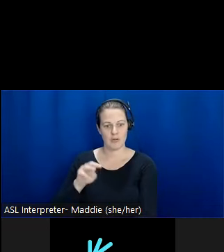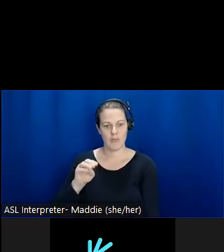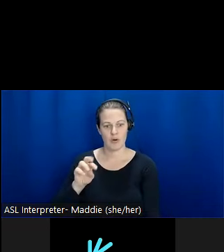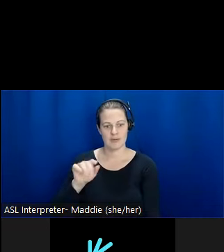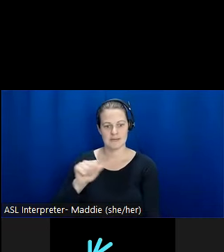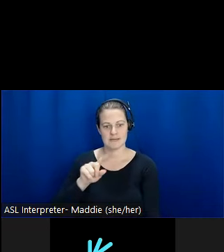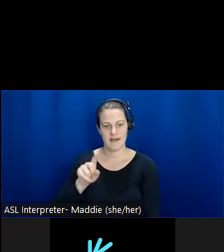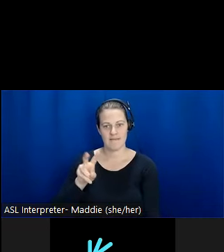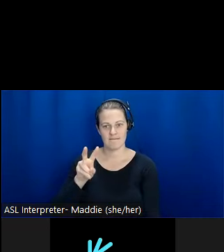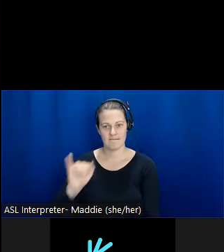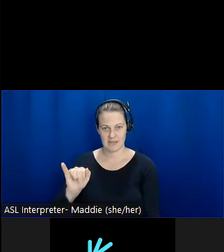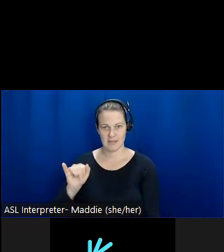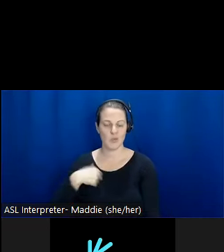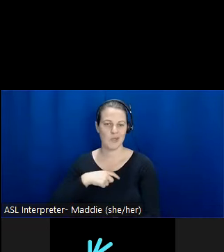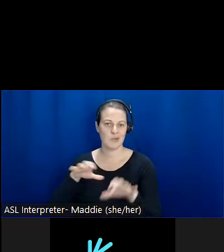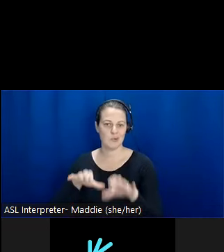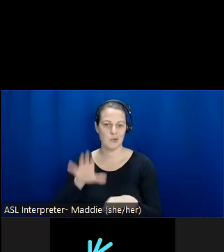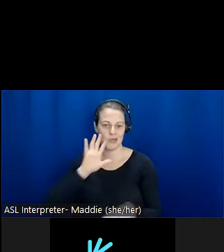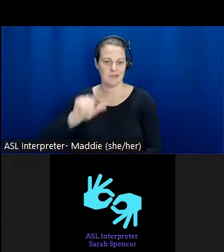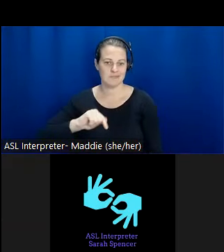about that, I'll pass it over to her.